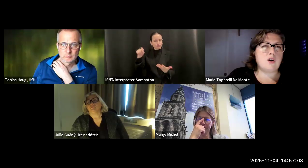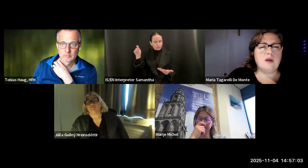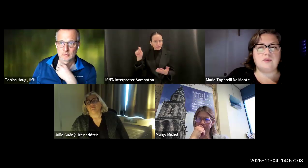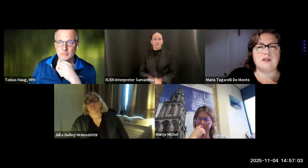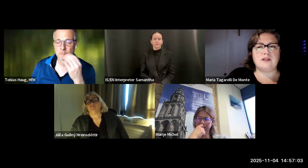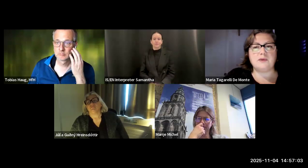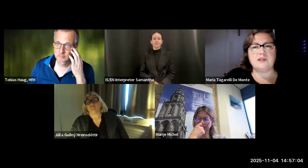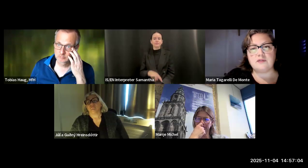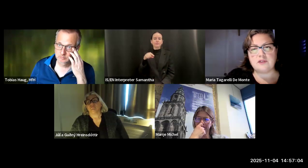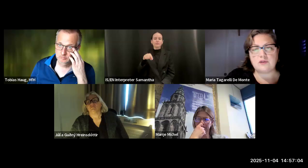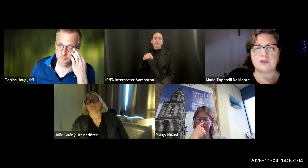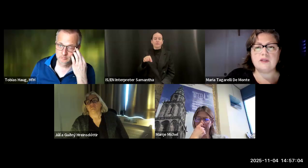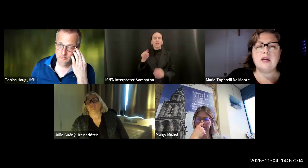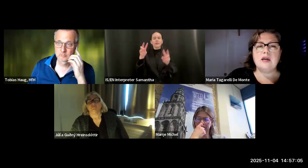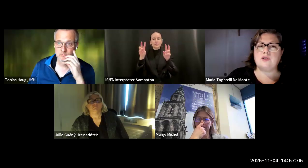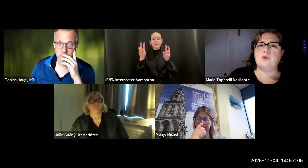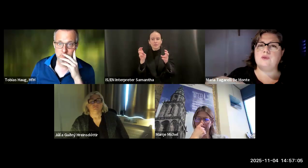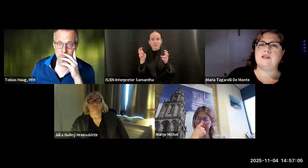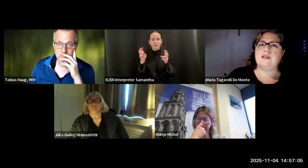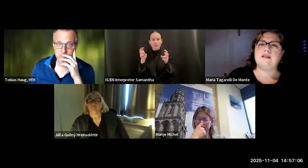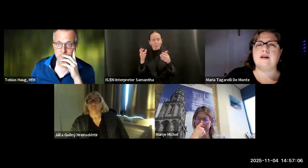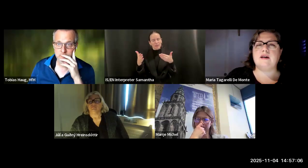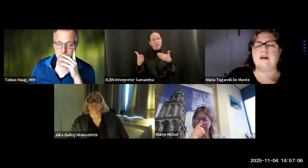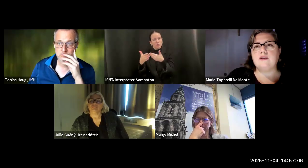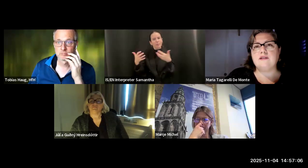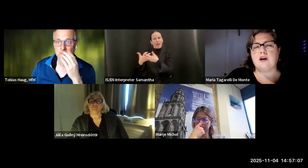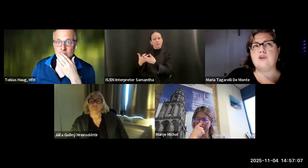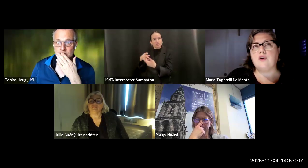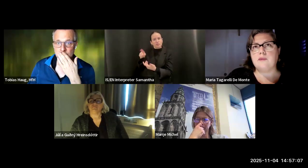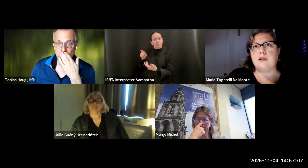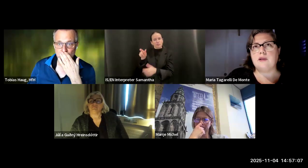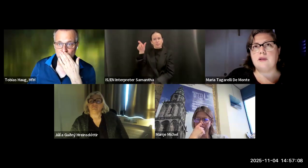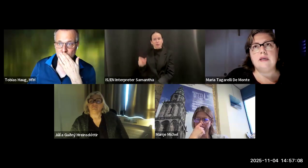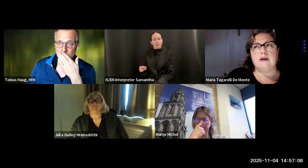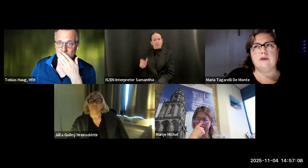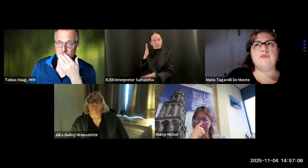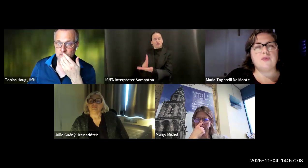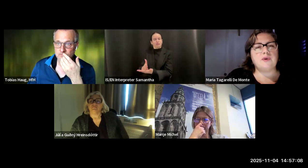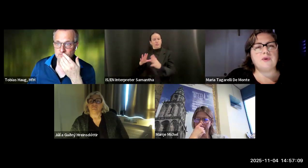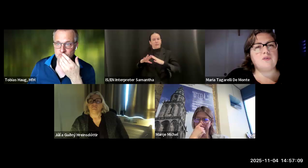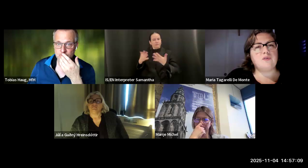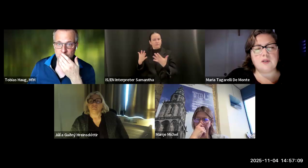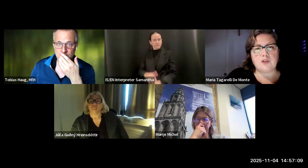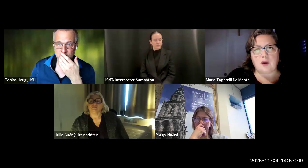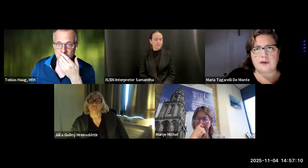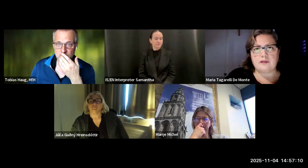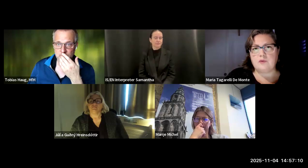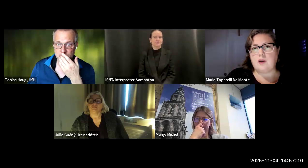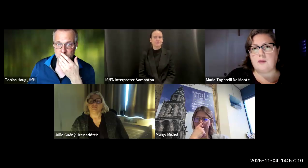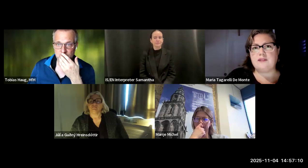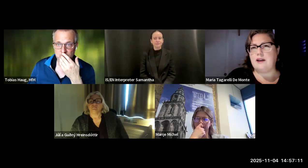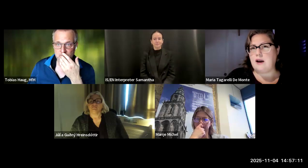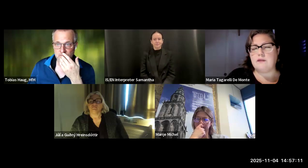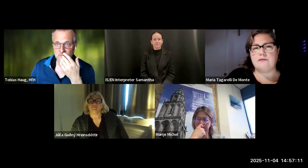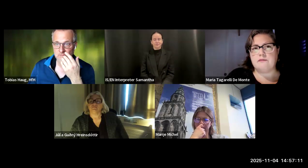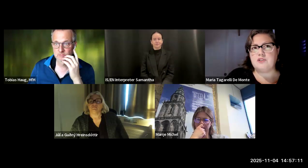are close to the experience of the student. So these contents are normally referring to similar topics.